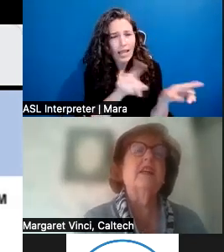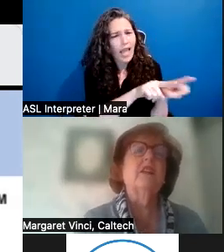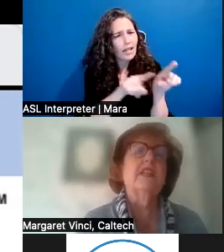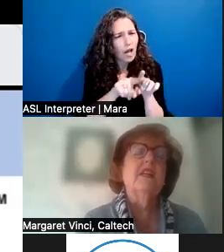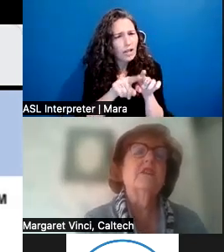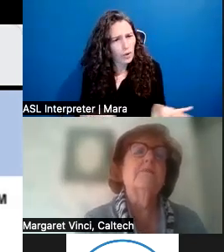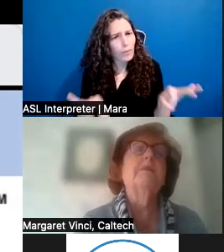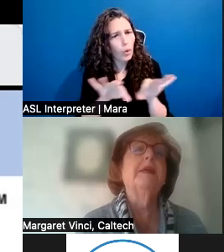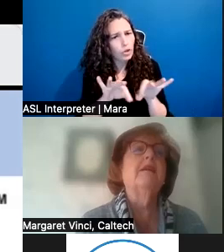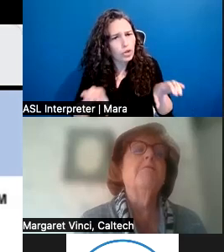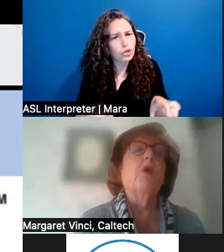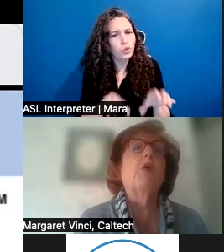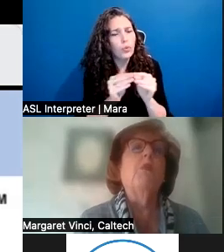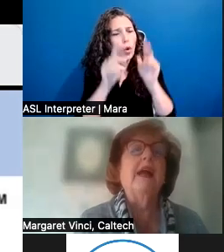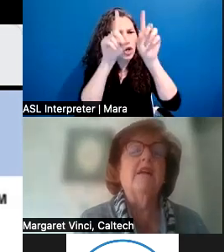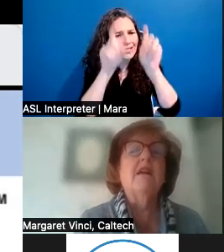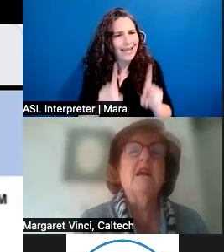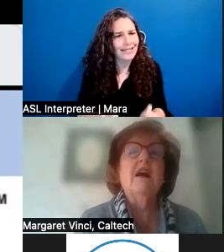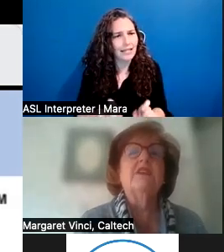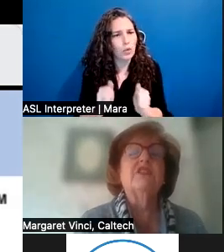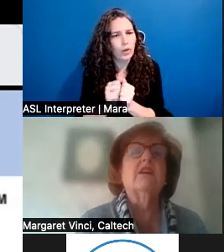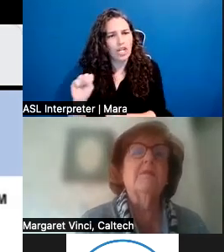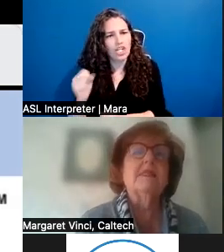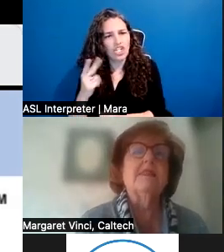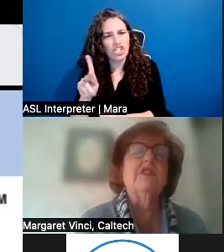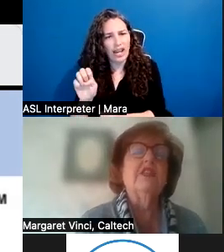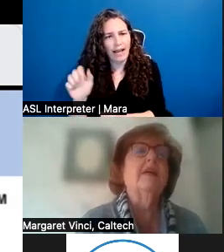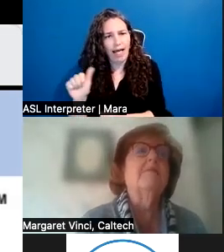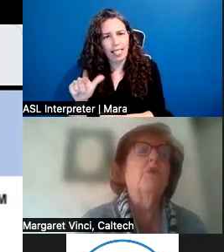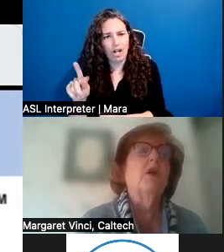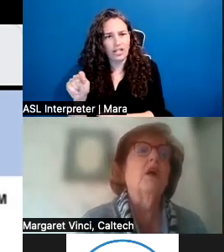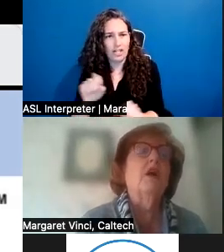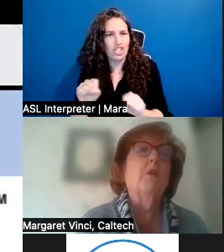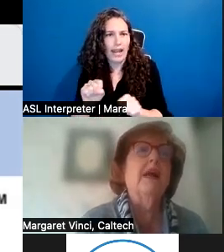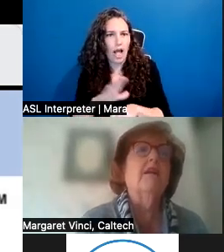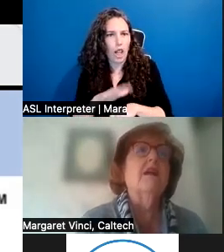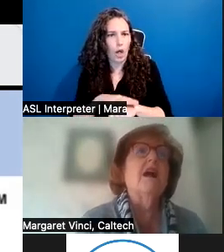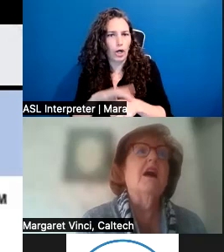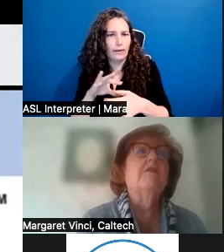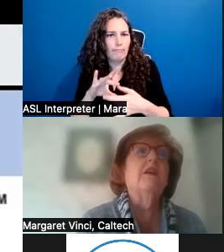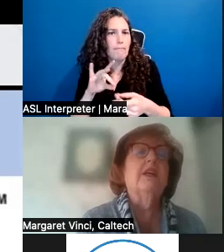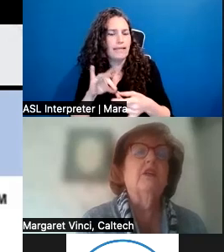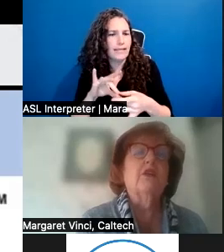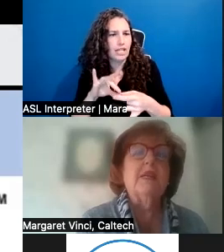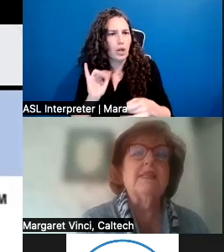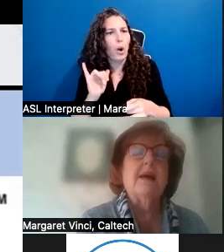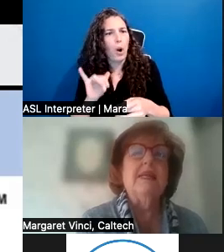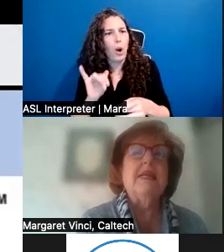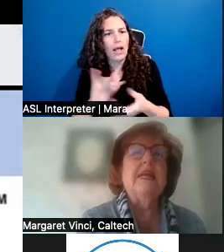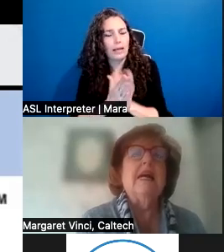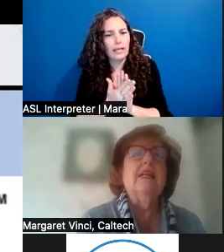with Shake Alert. So people become more aware of the Shake Alert message. They become more aware of the alert when